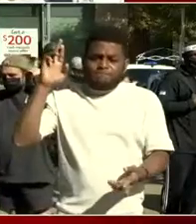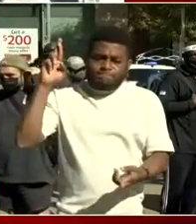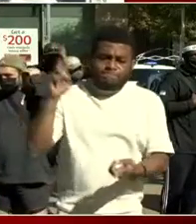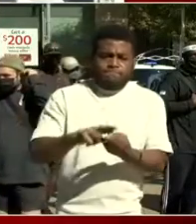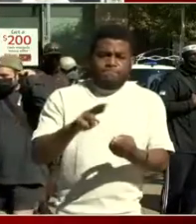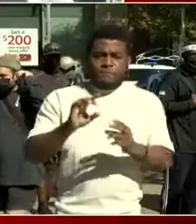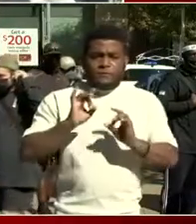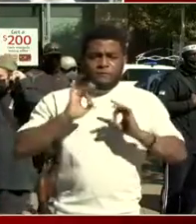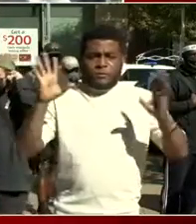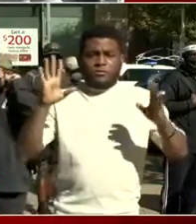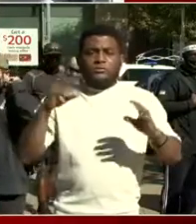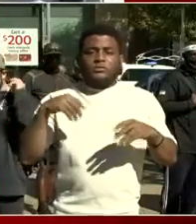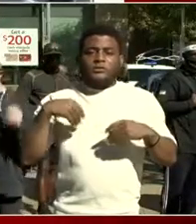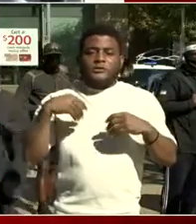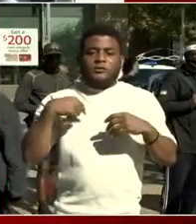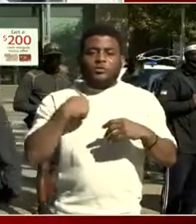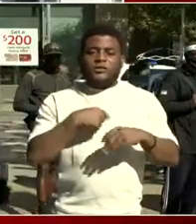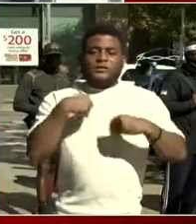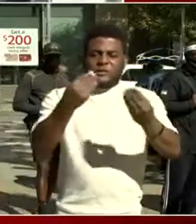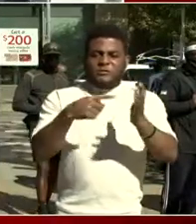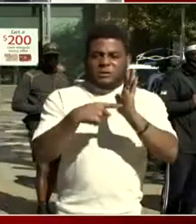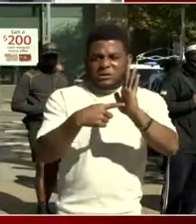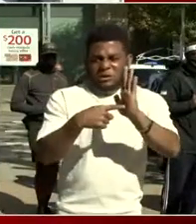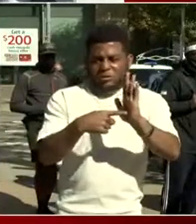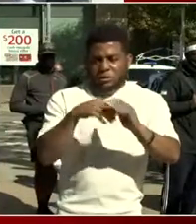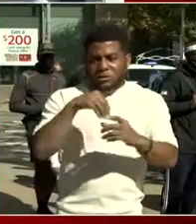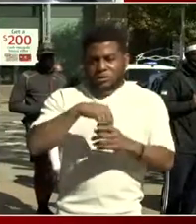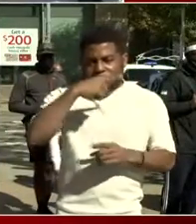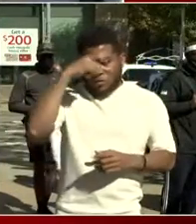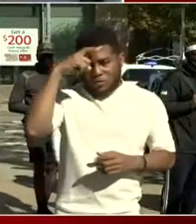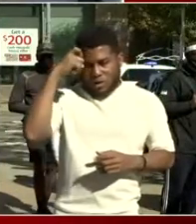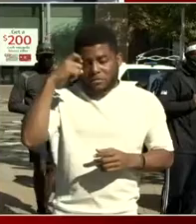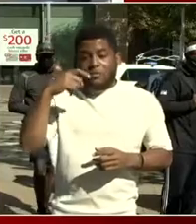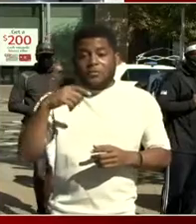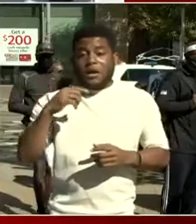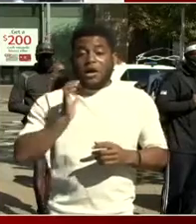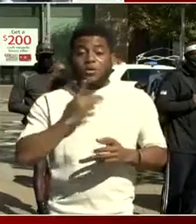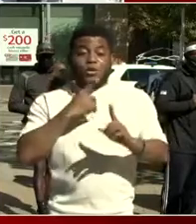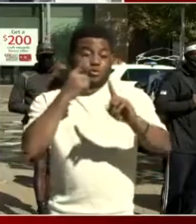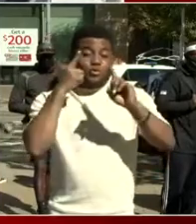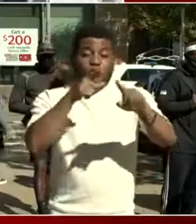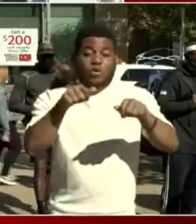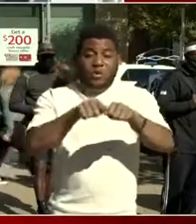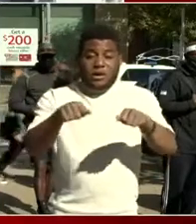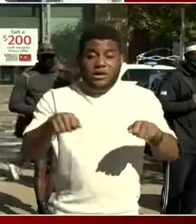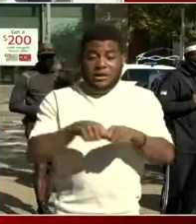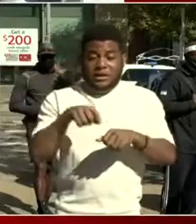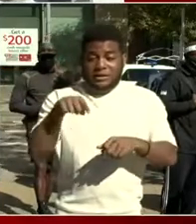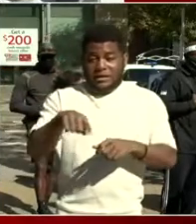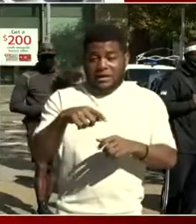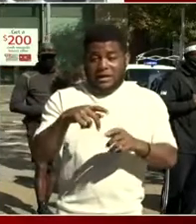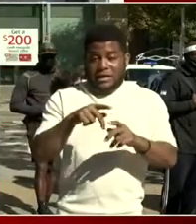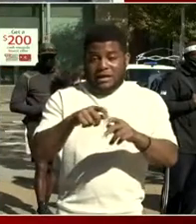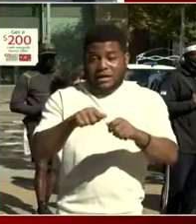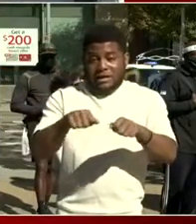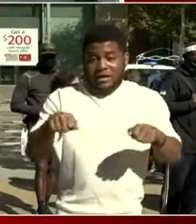this past summer. In our targeted areas, we saw a